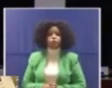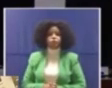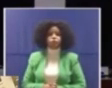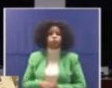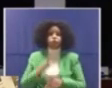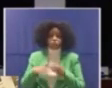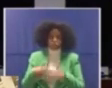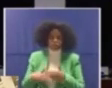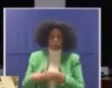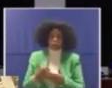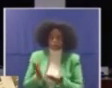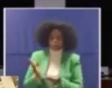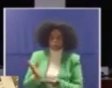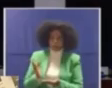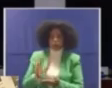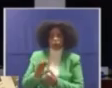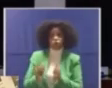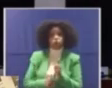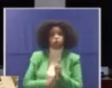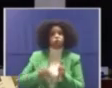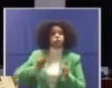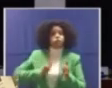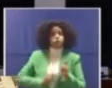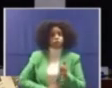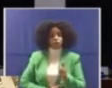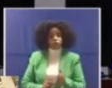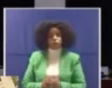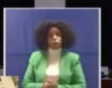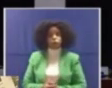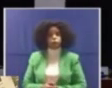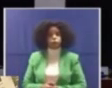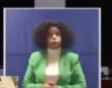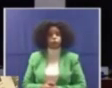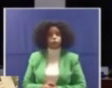Proceed, Deputy President. Thank you. Thank you.